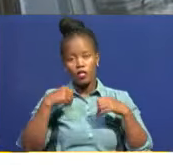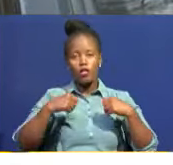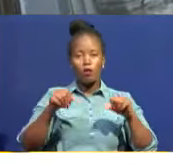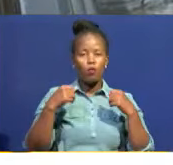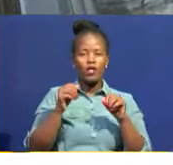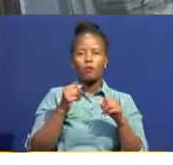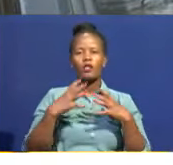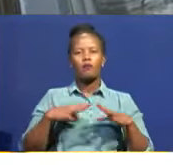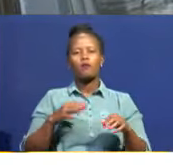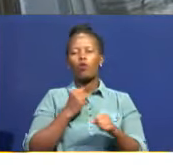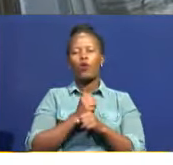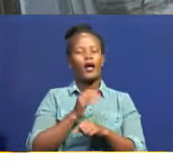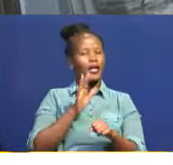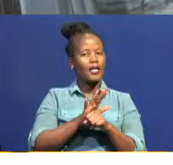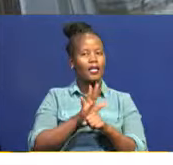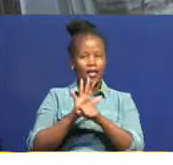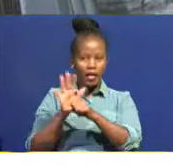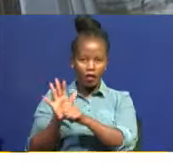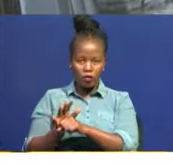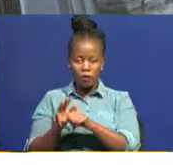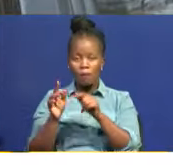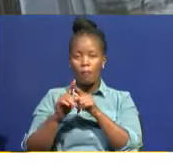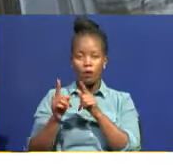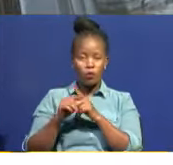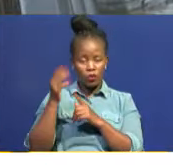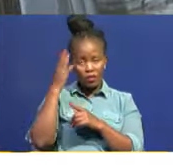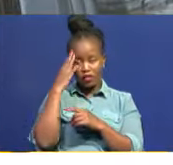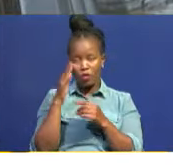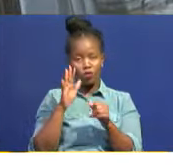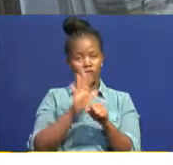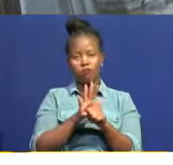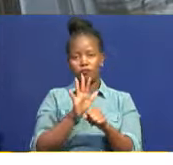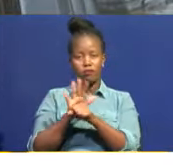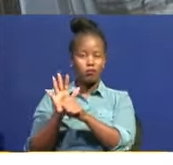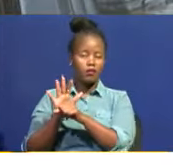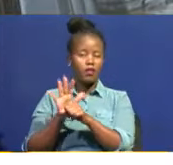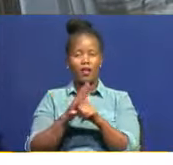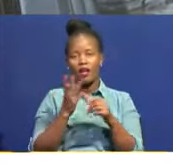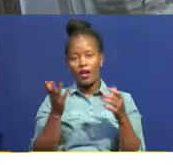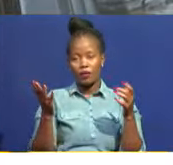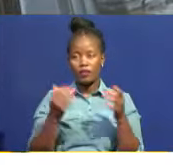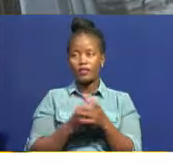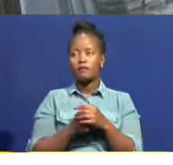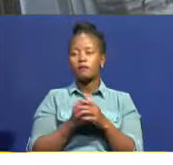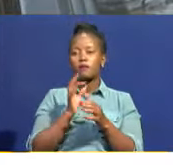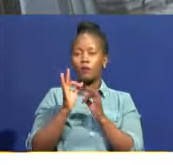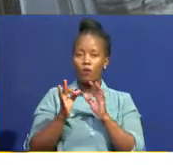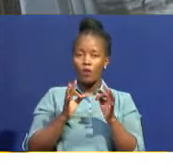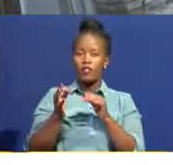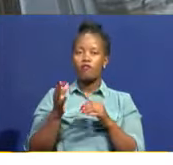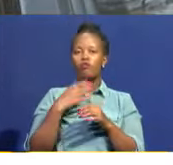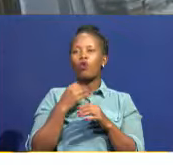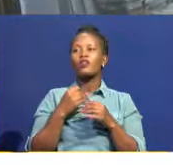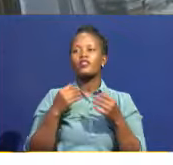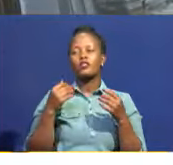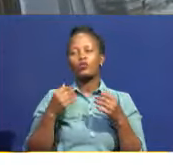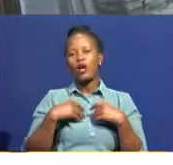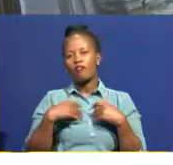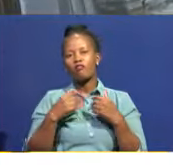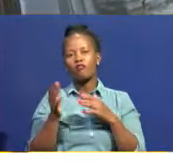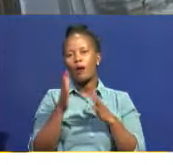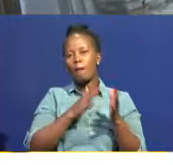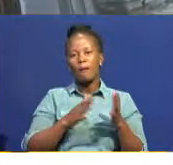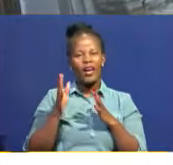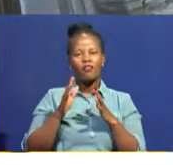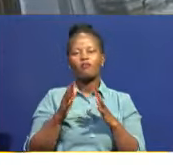them. They know us more than we know. We are known by anybody else. When we want to do, to learn our errands, we call